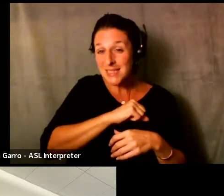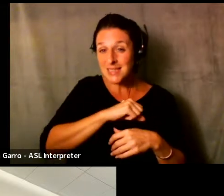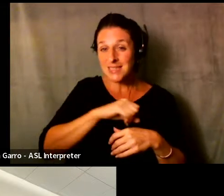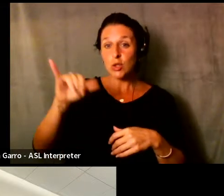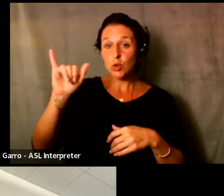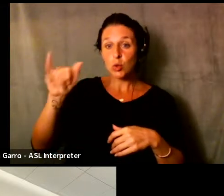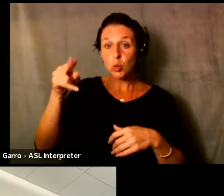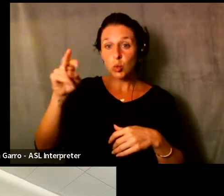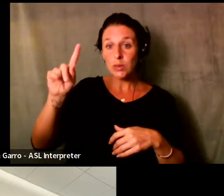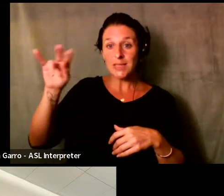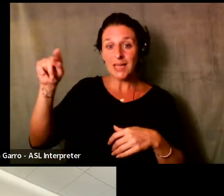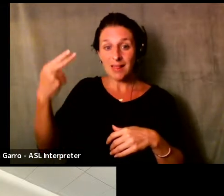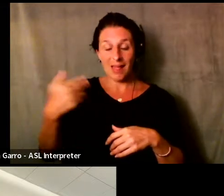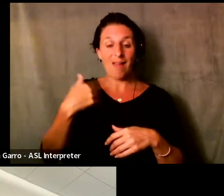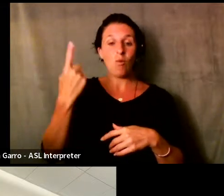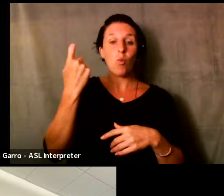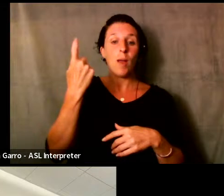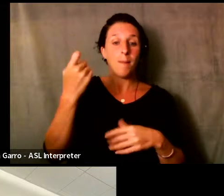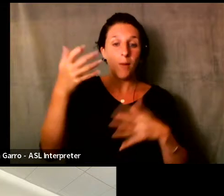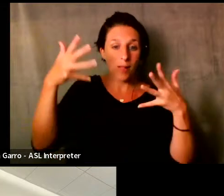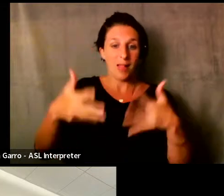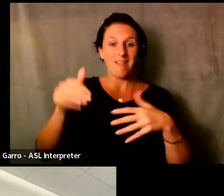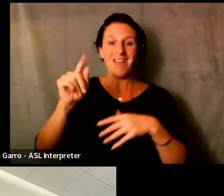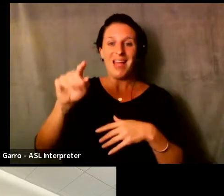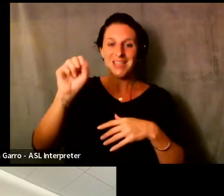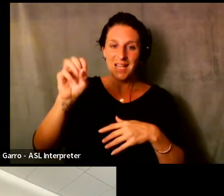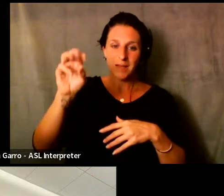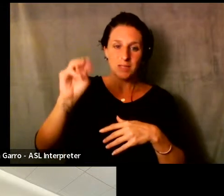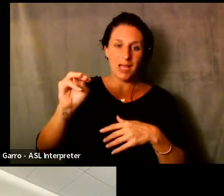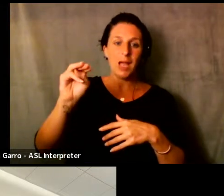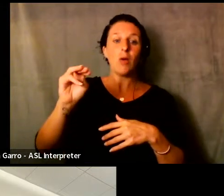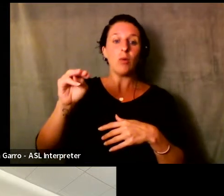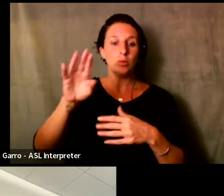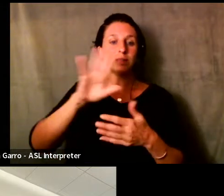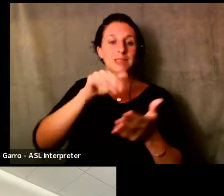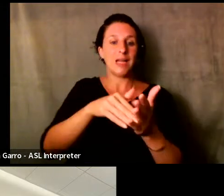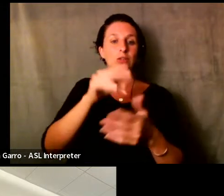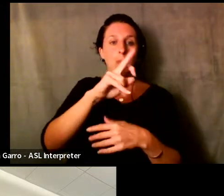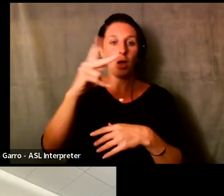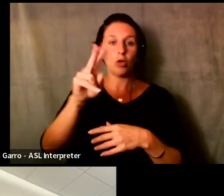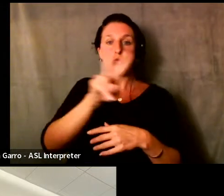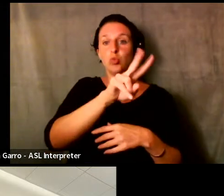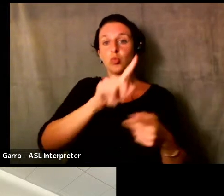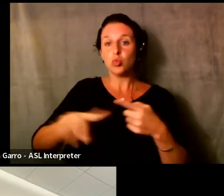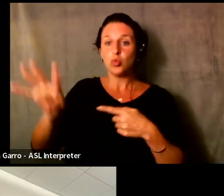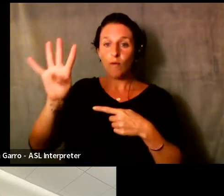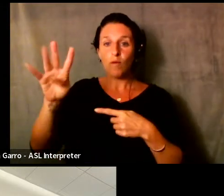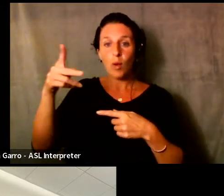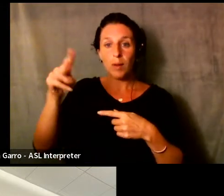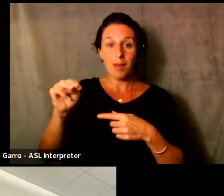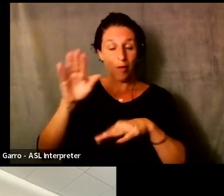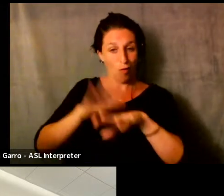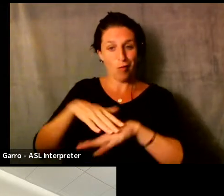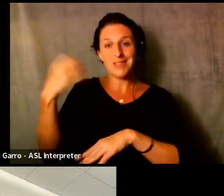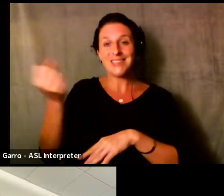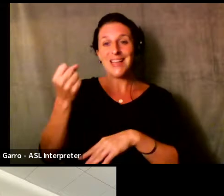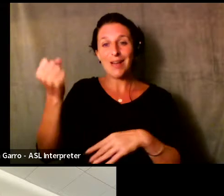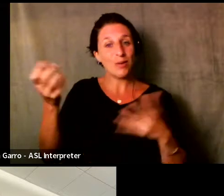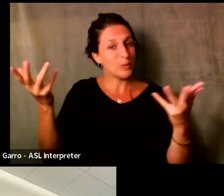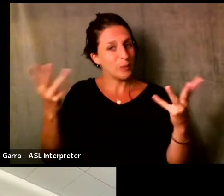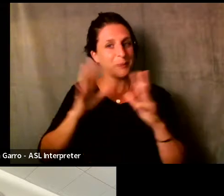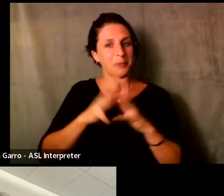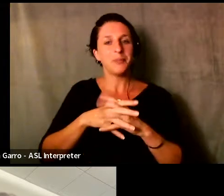one more left at San Mateo Central Park, 2 to 4 p.m. on Saturday. So Great, thank